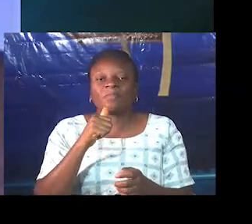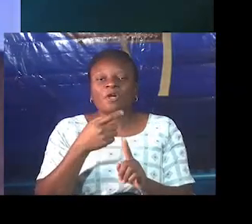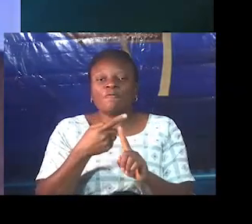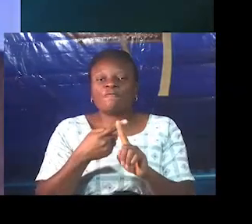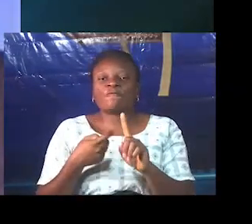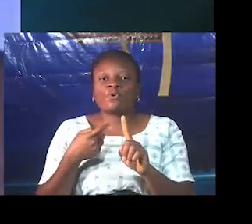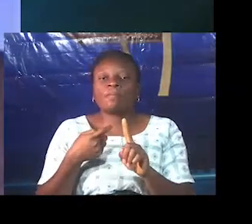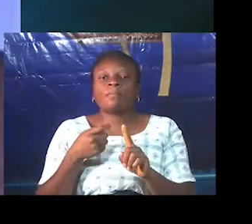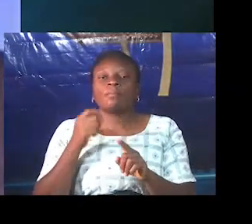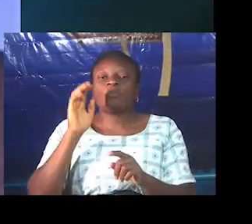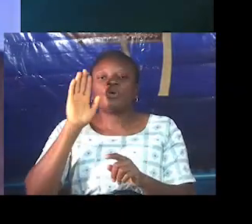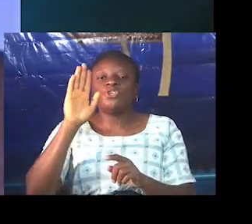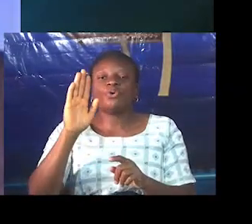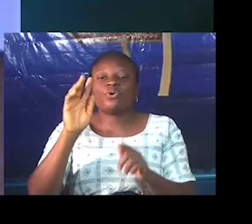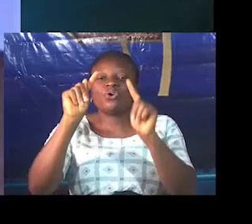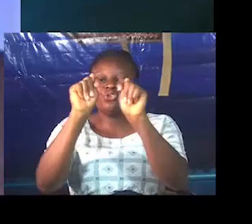or social position,